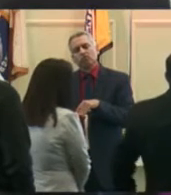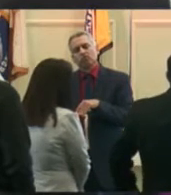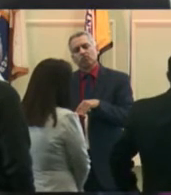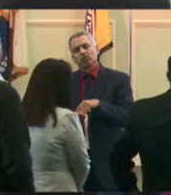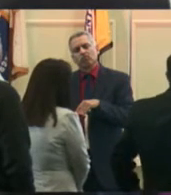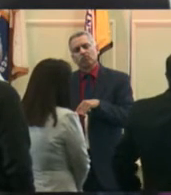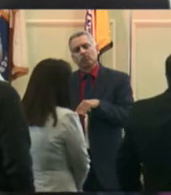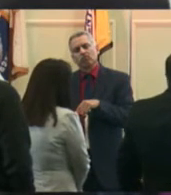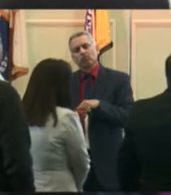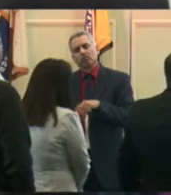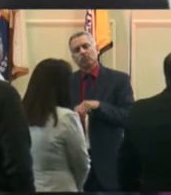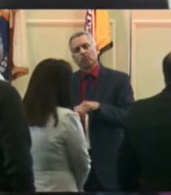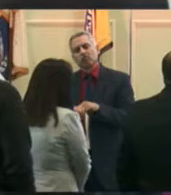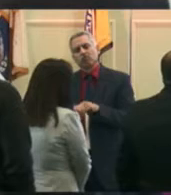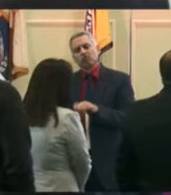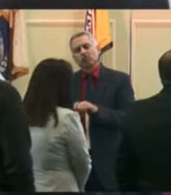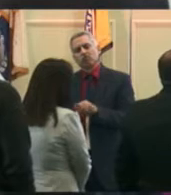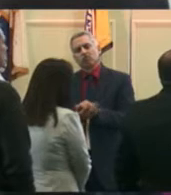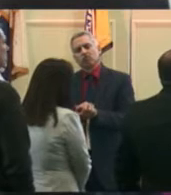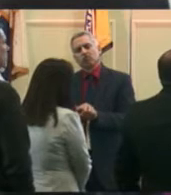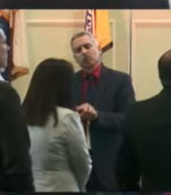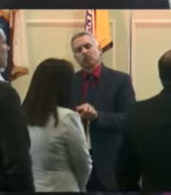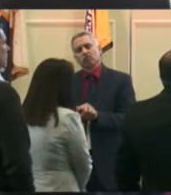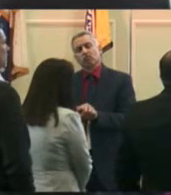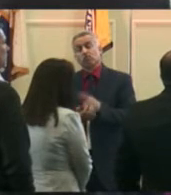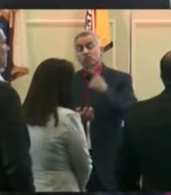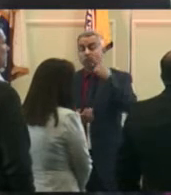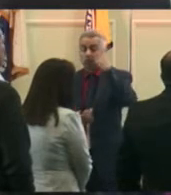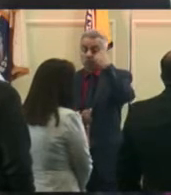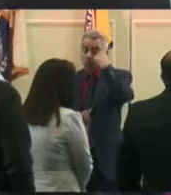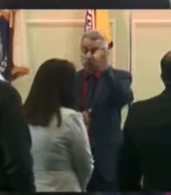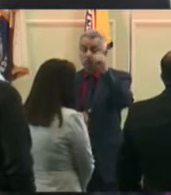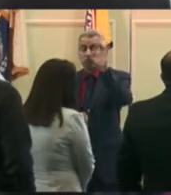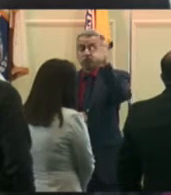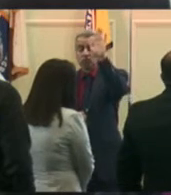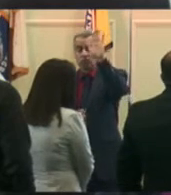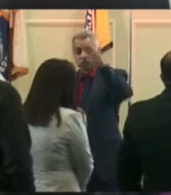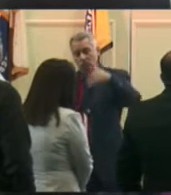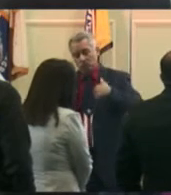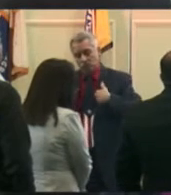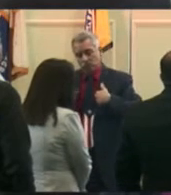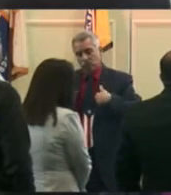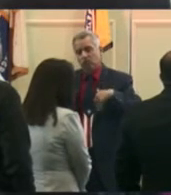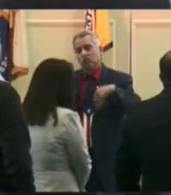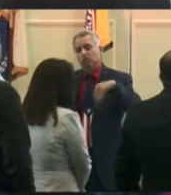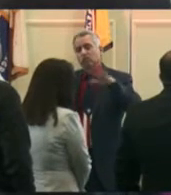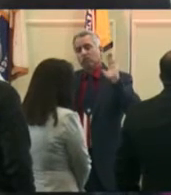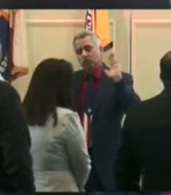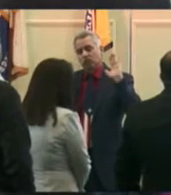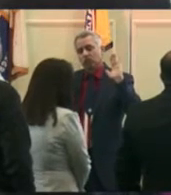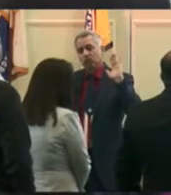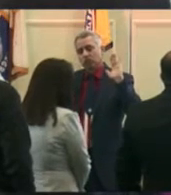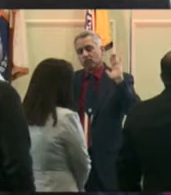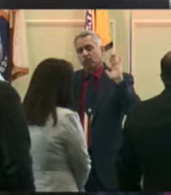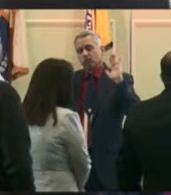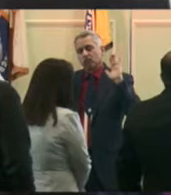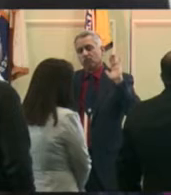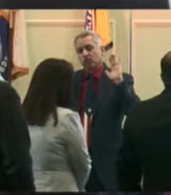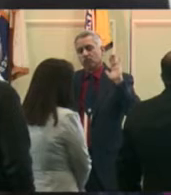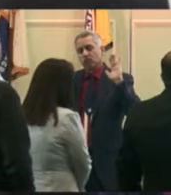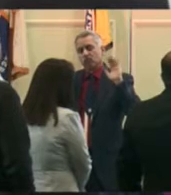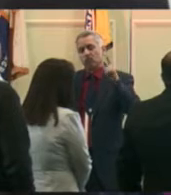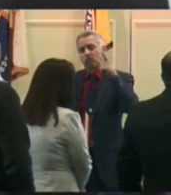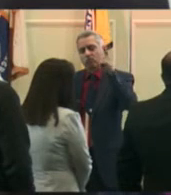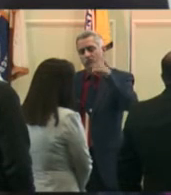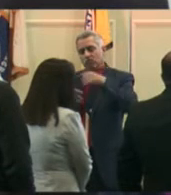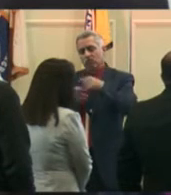that we have done, only because of your sacrifice, of your life, that you gave your